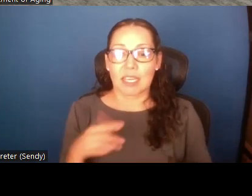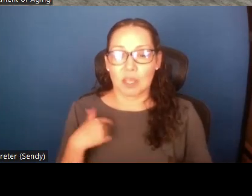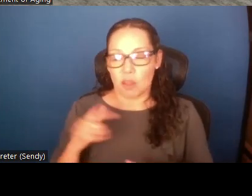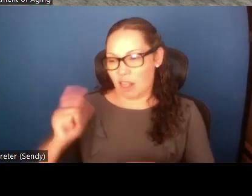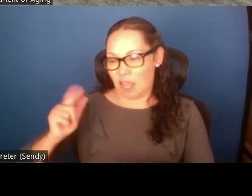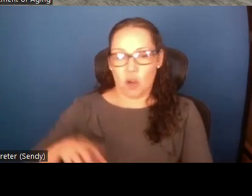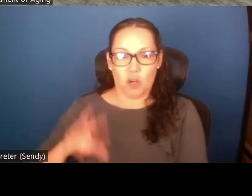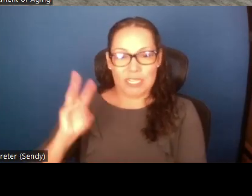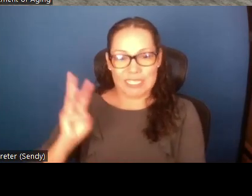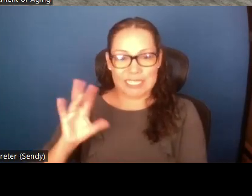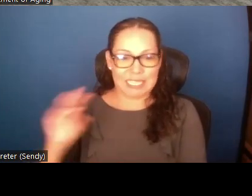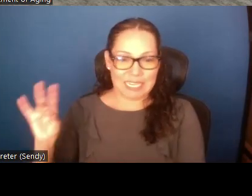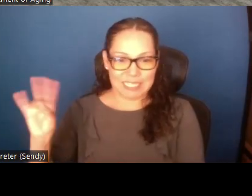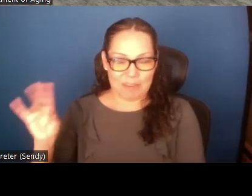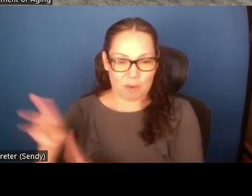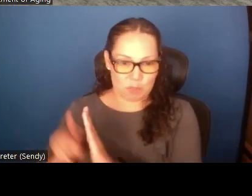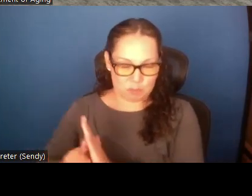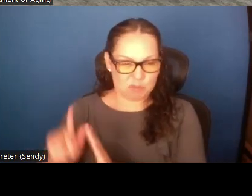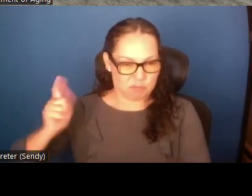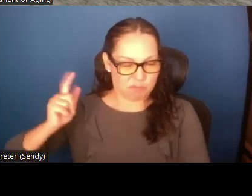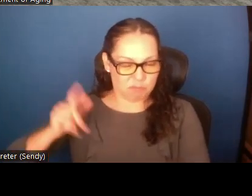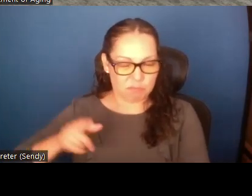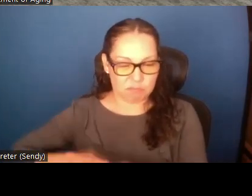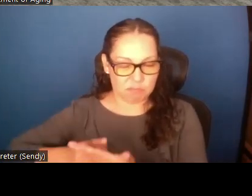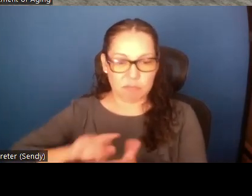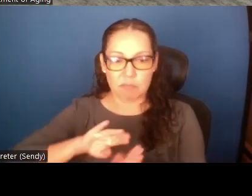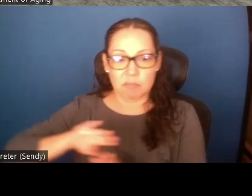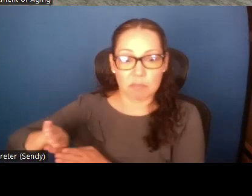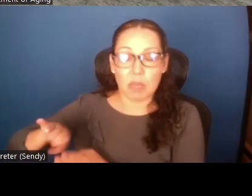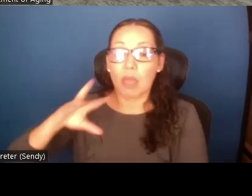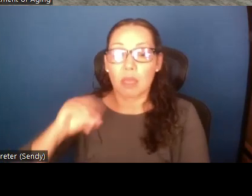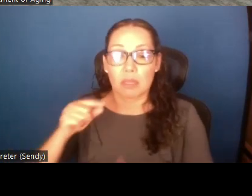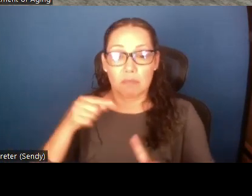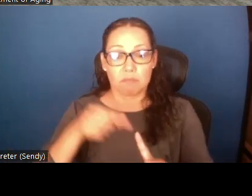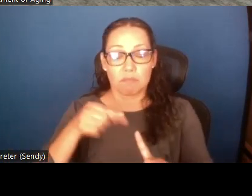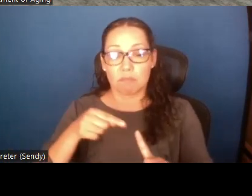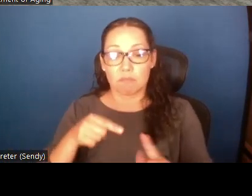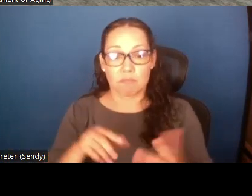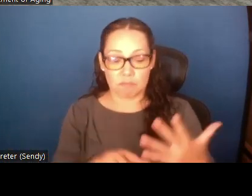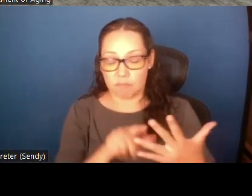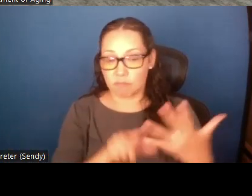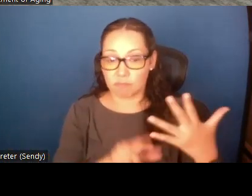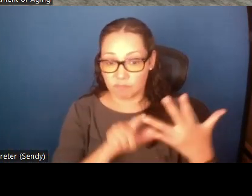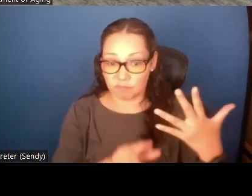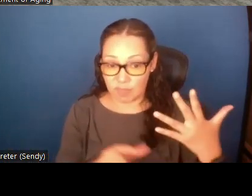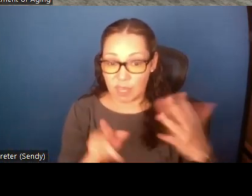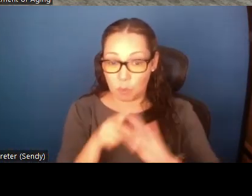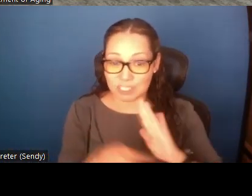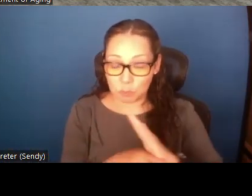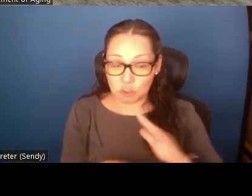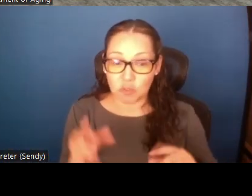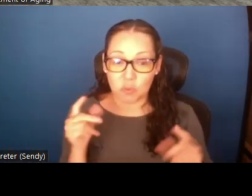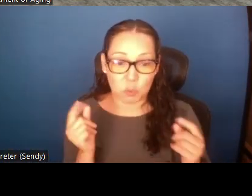moment. I'll flag a language modification that was made to this principle.